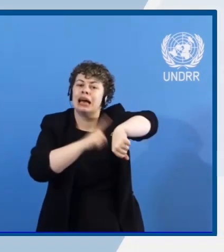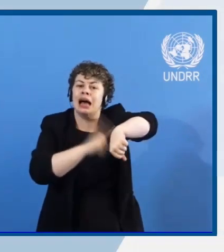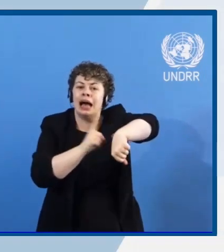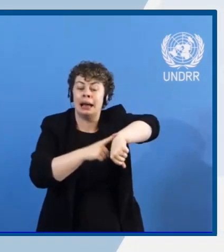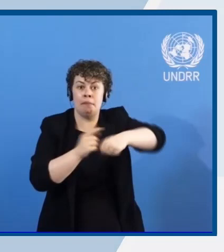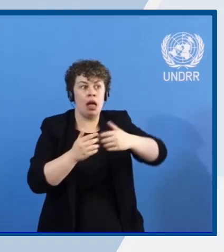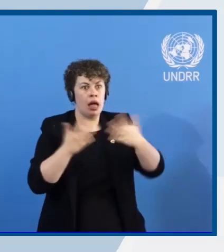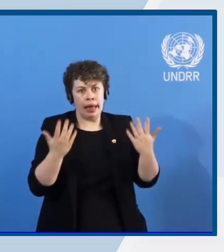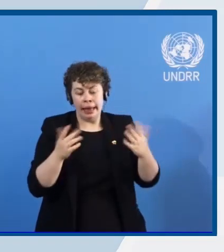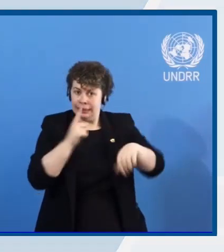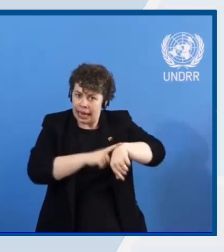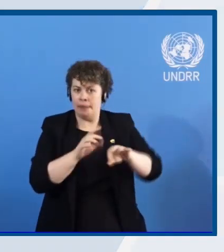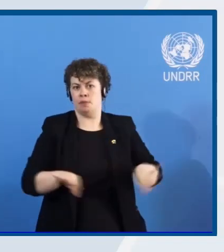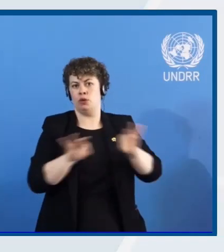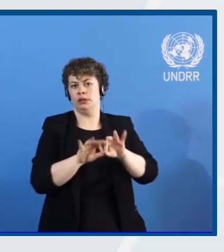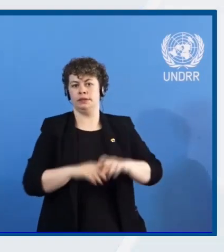Gracias, Carlos.